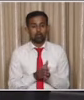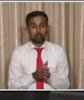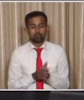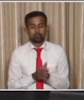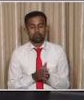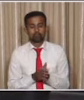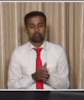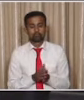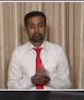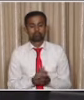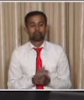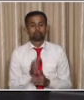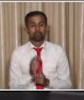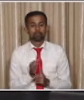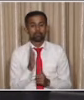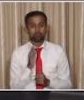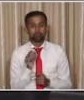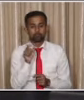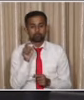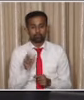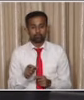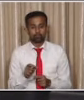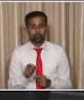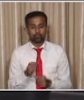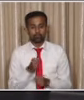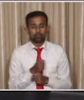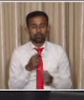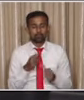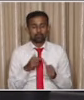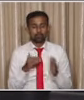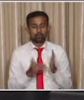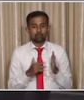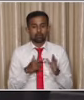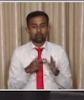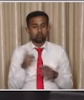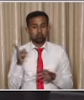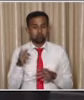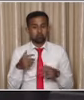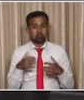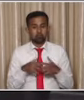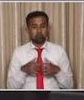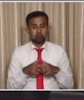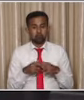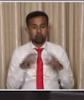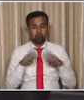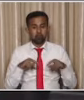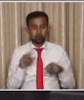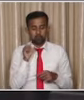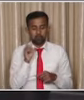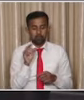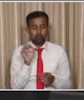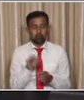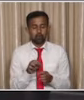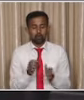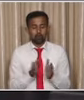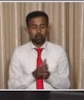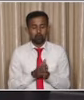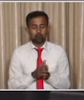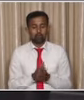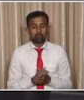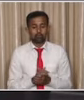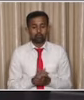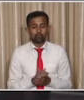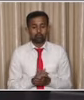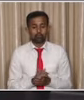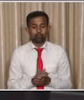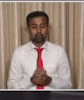practices in Gaza, in occupied territories by Israel. So we have done our part, and it is consistent with everybody. I am glad